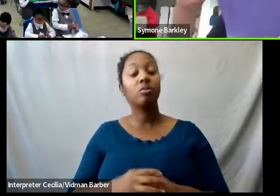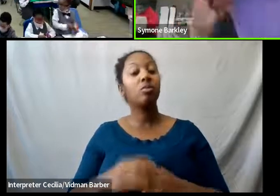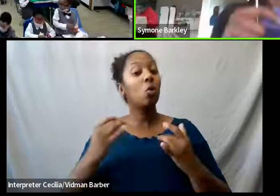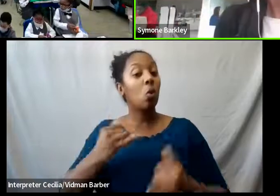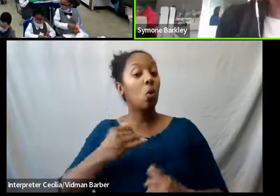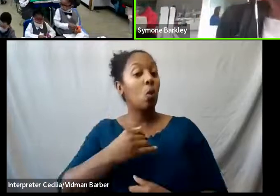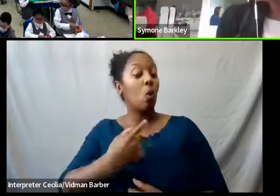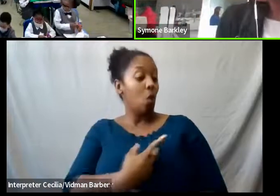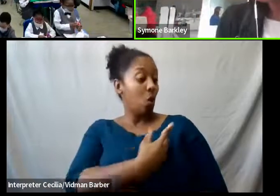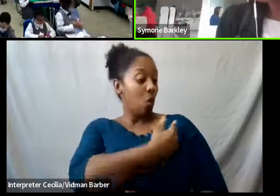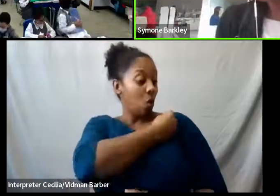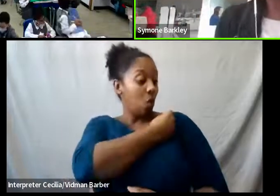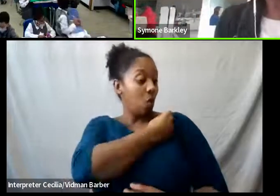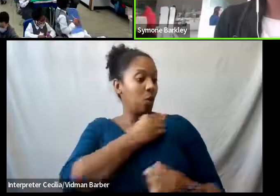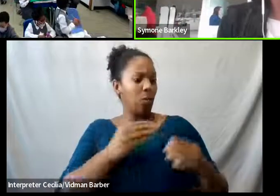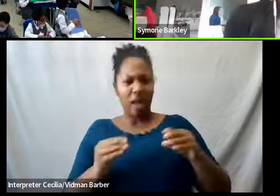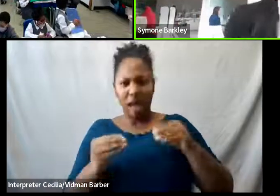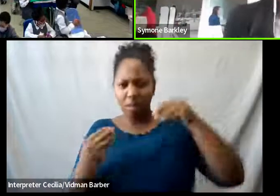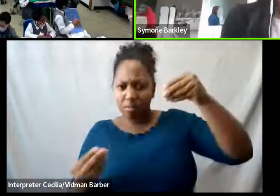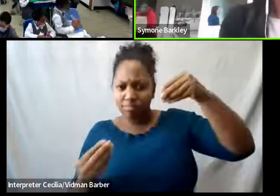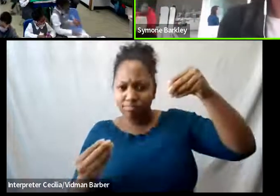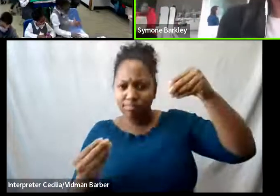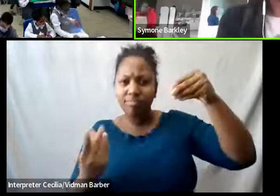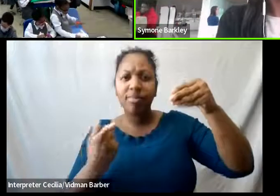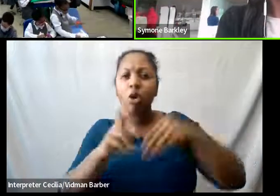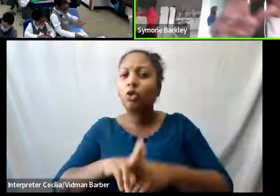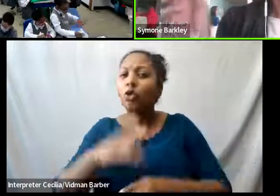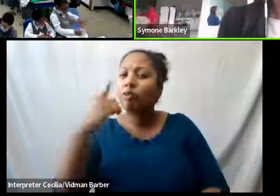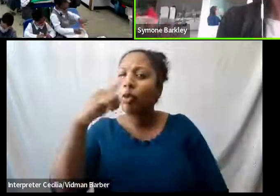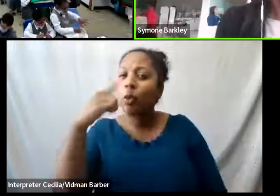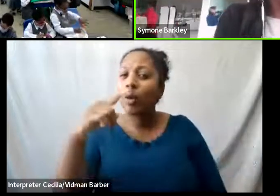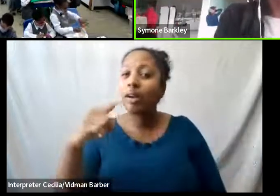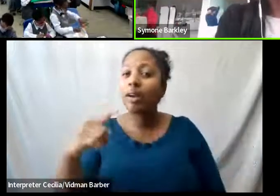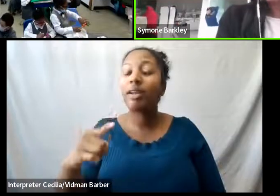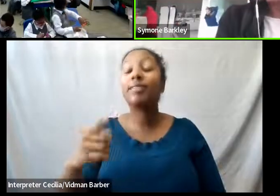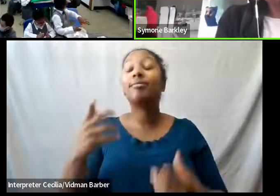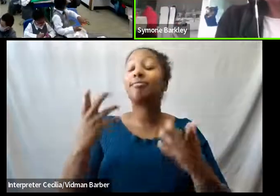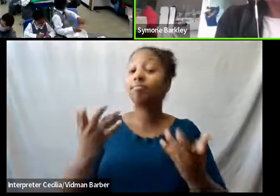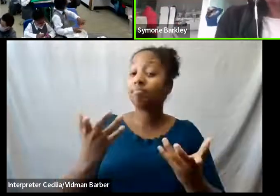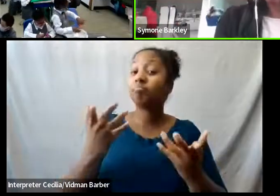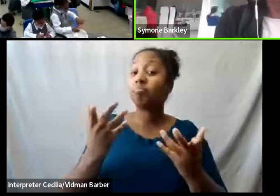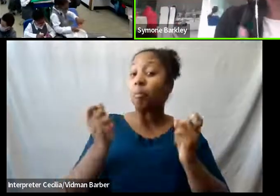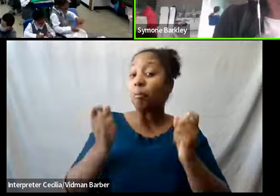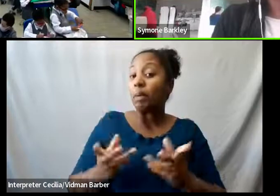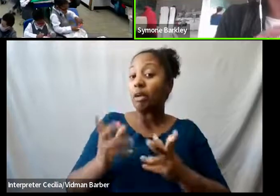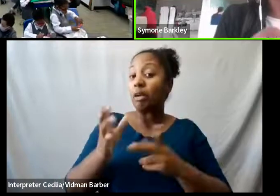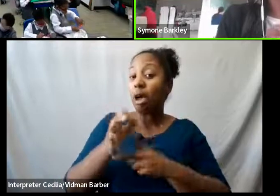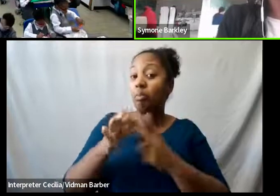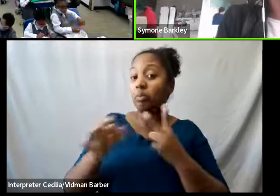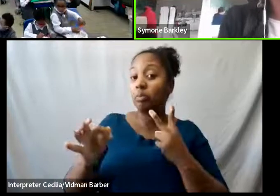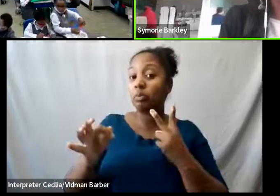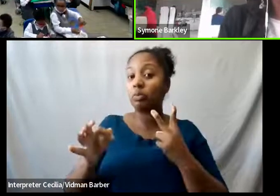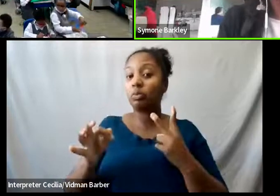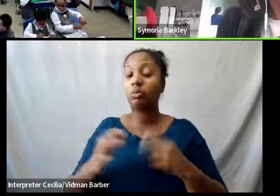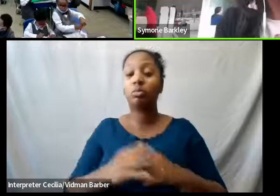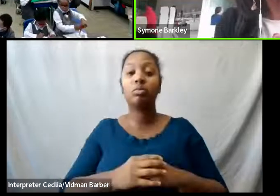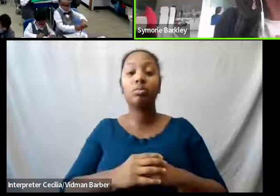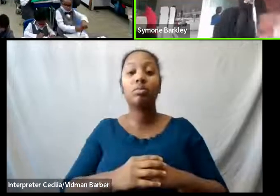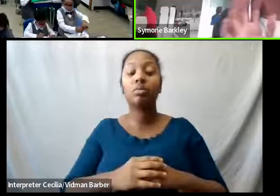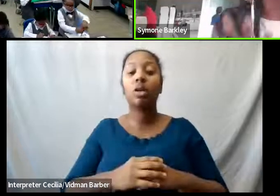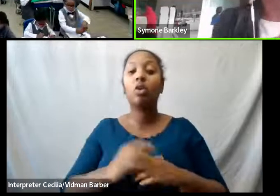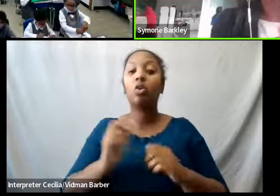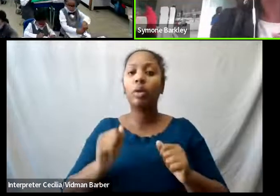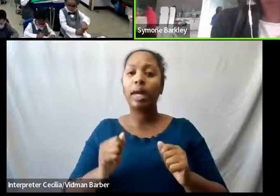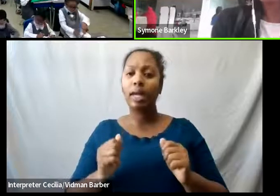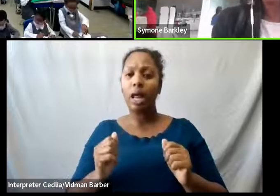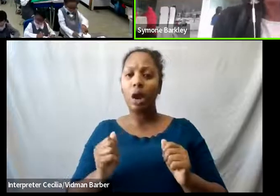for? You can use this for anything really. There are lots of options. You could cut it a little bit more so that you could actually make a bracelet out of